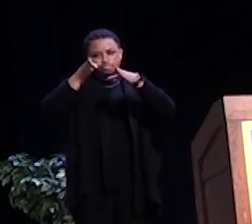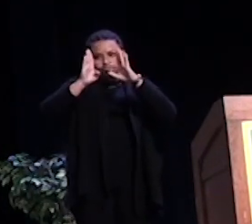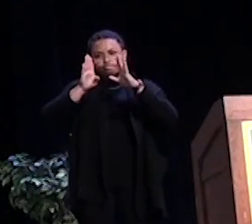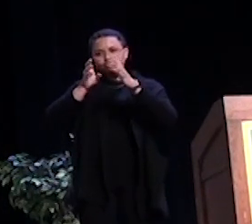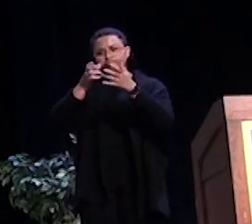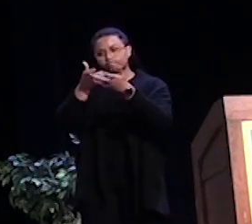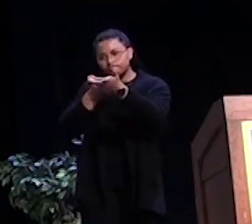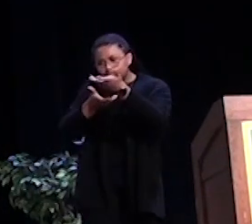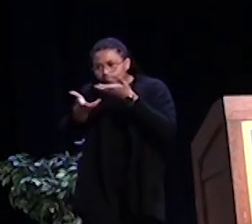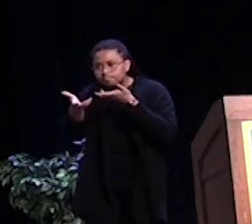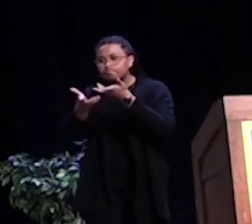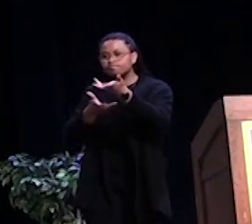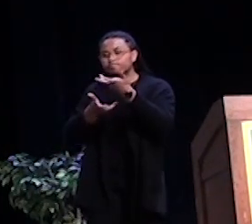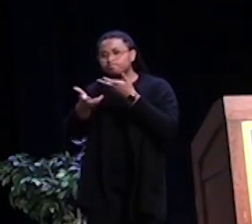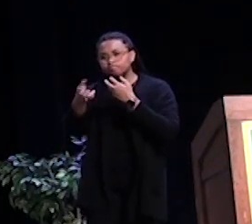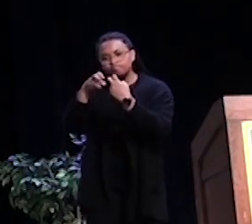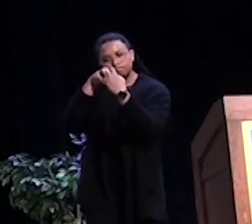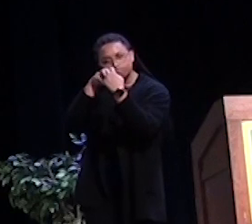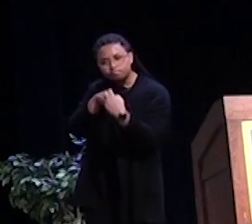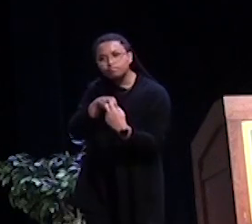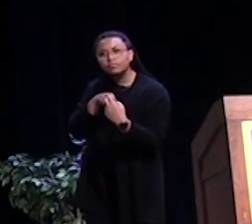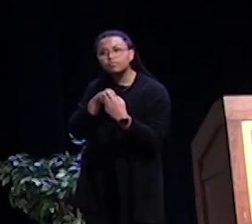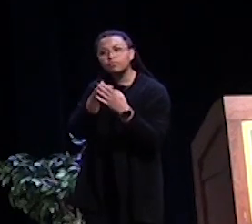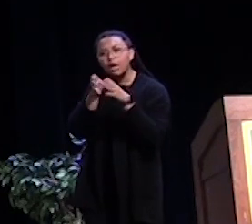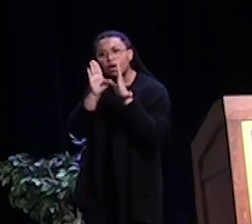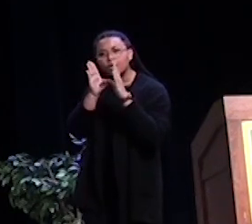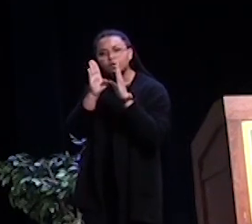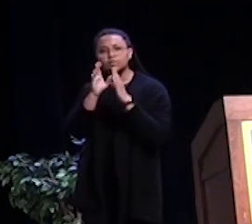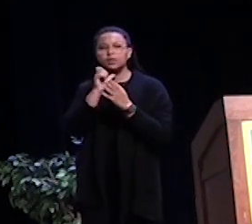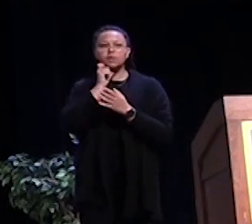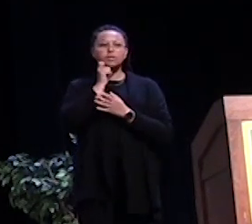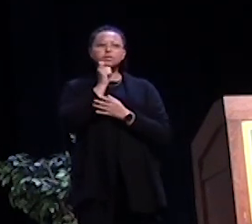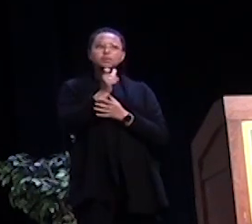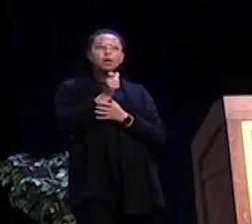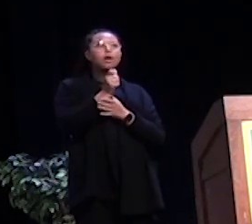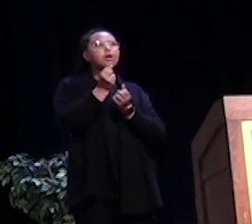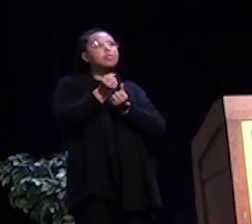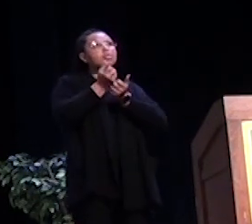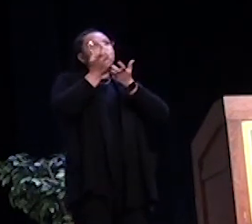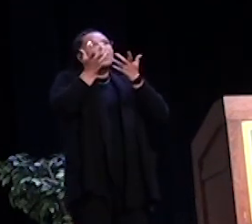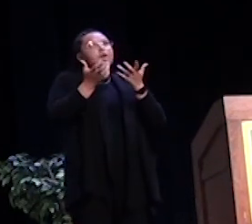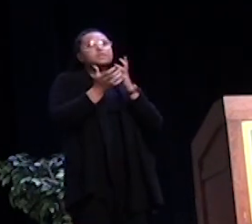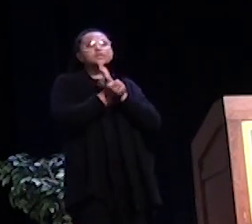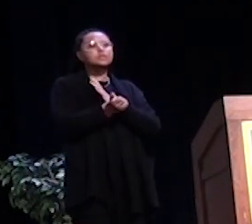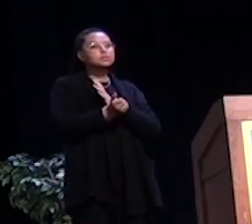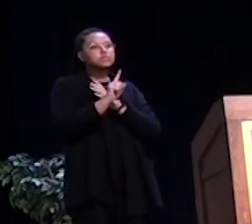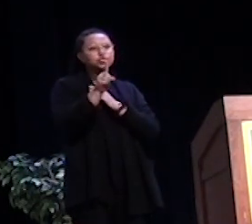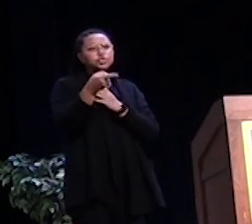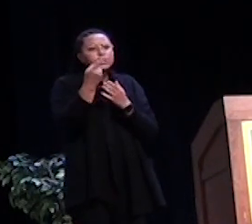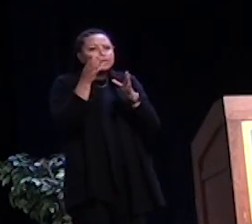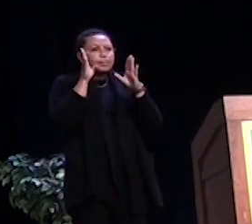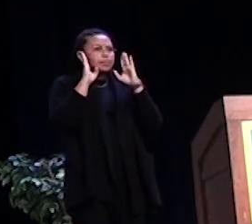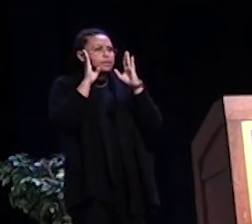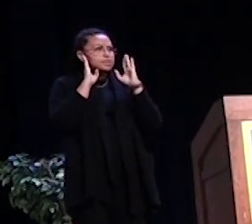story. Really, it doesn't take a whole lot of ceiling just to listen.